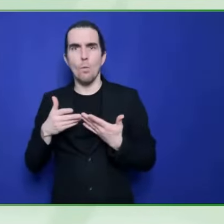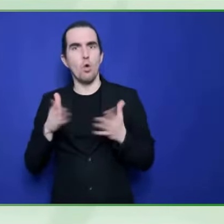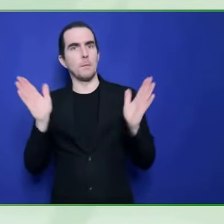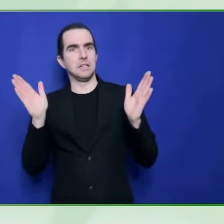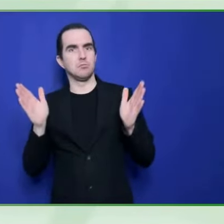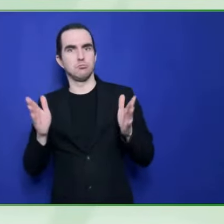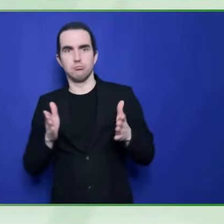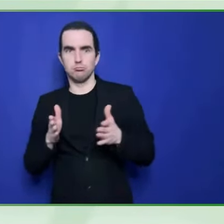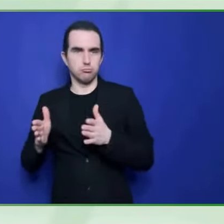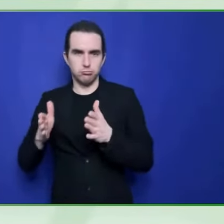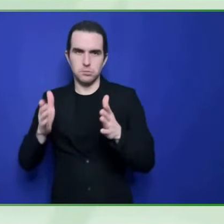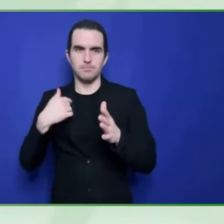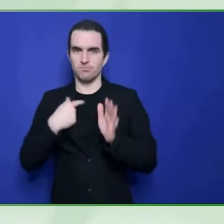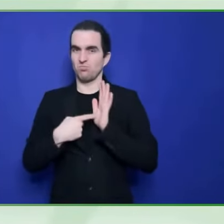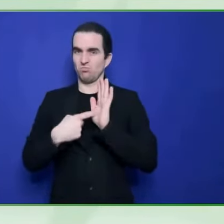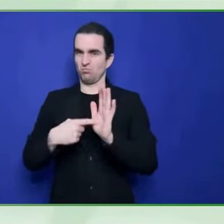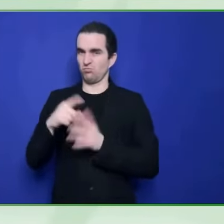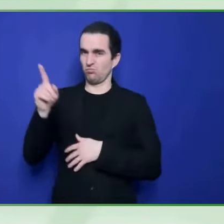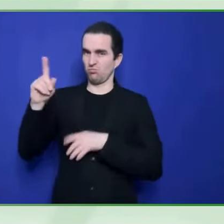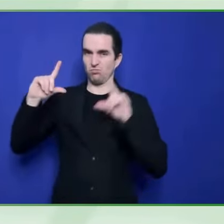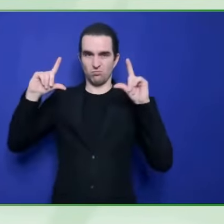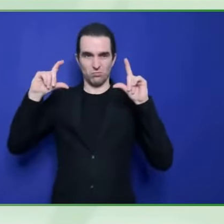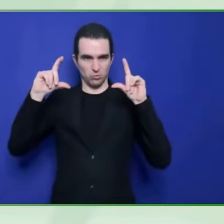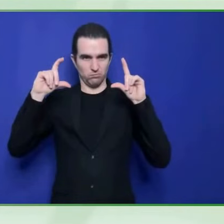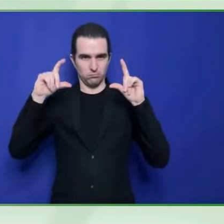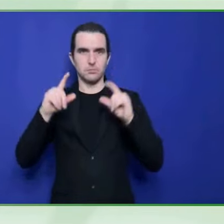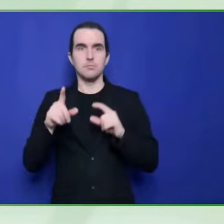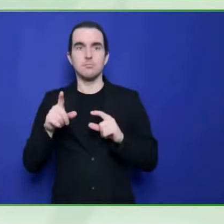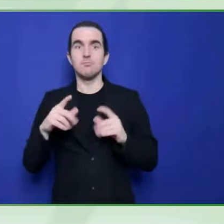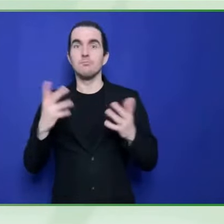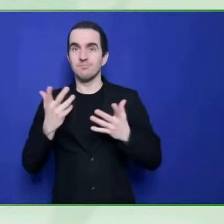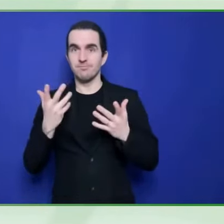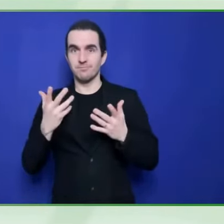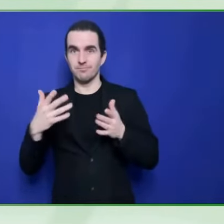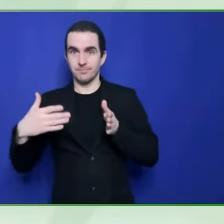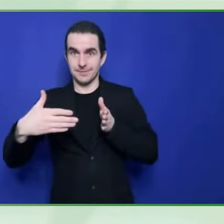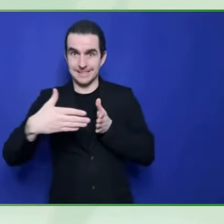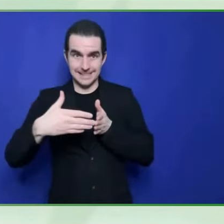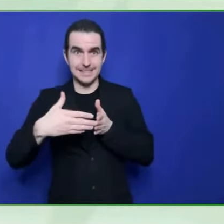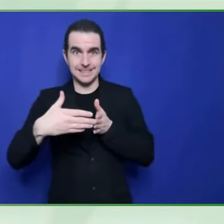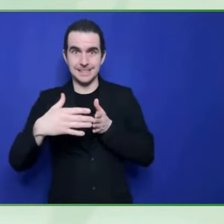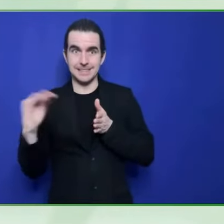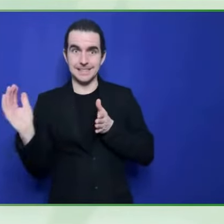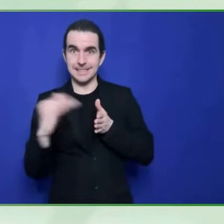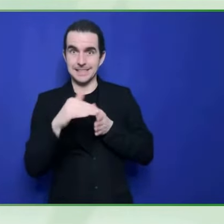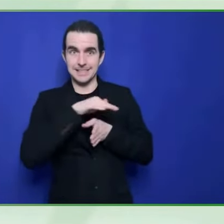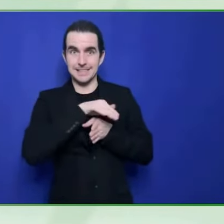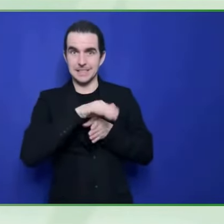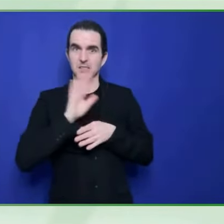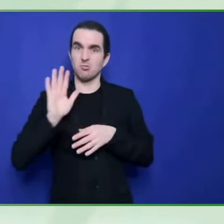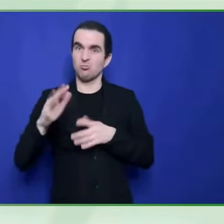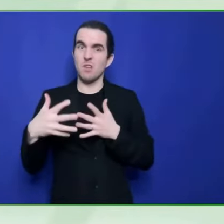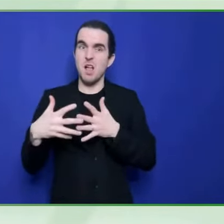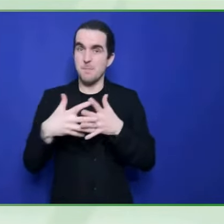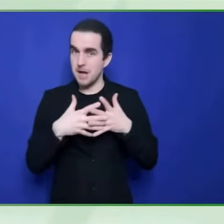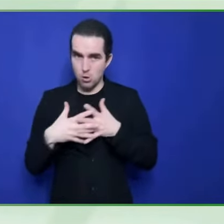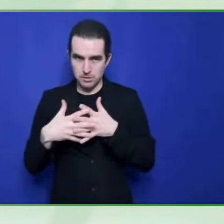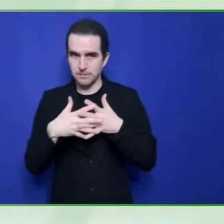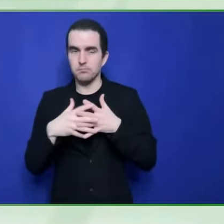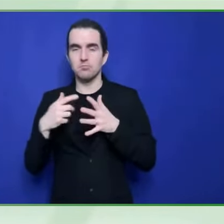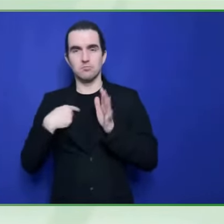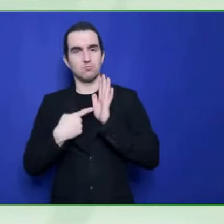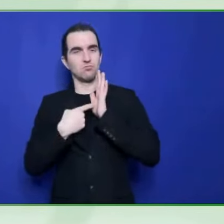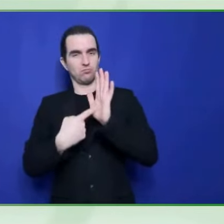our presentations in Latin America, and one of the comments were, this looks like the Royal Road.